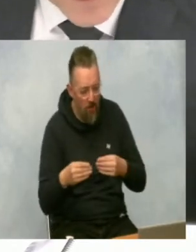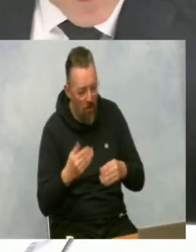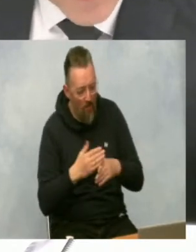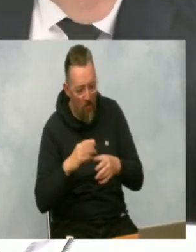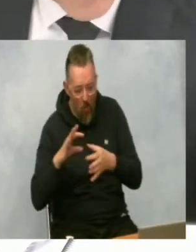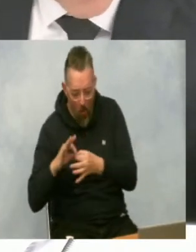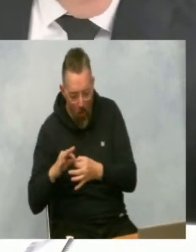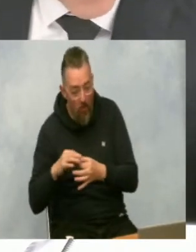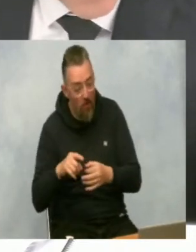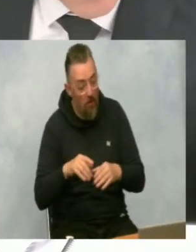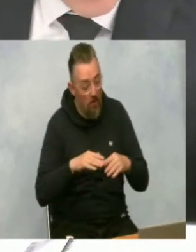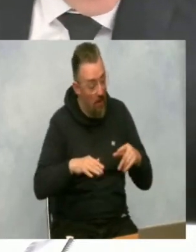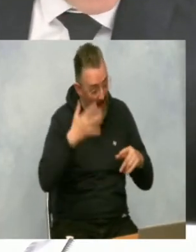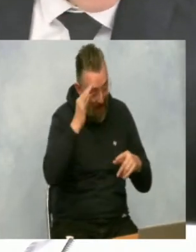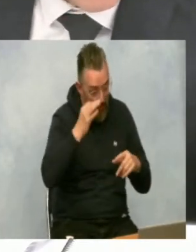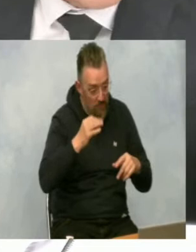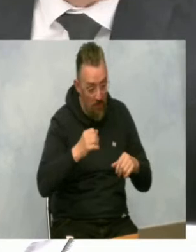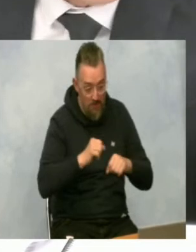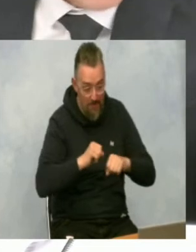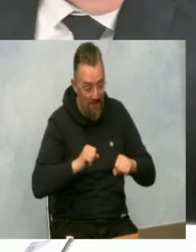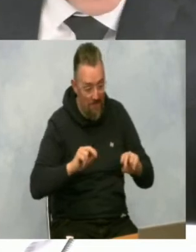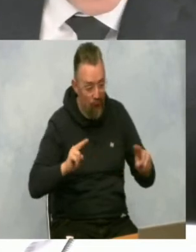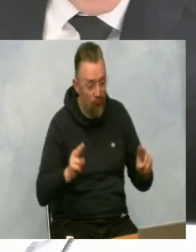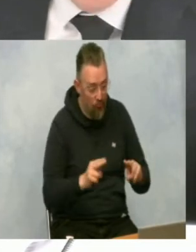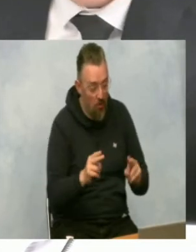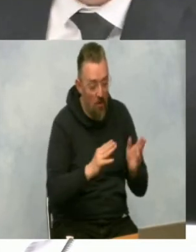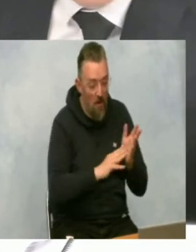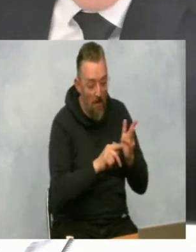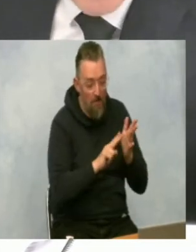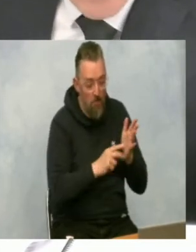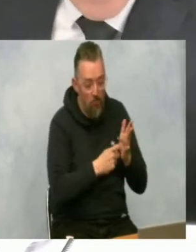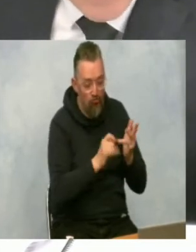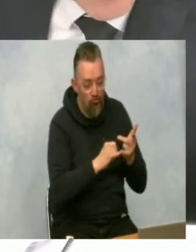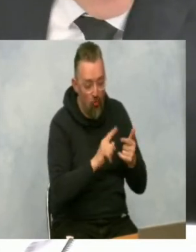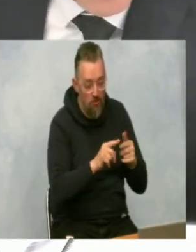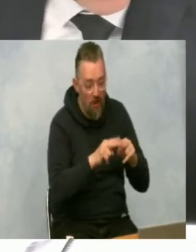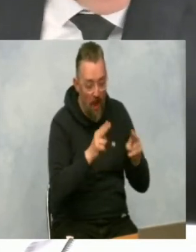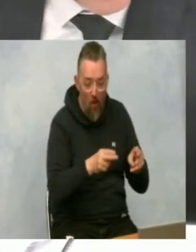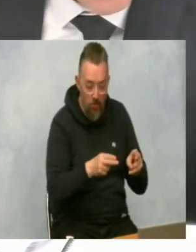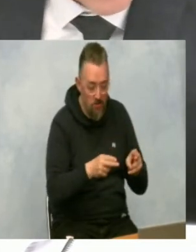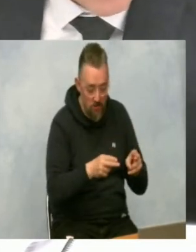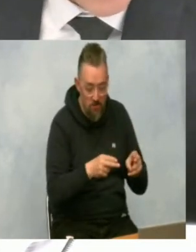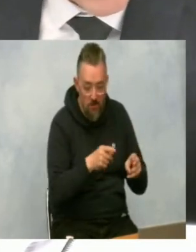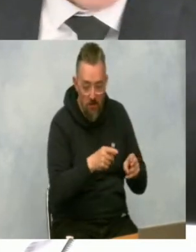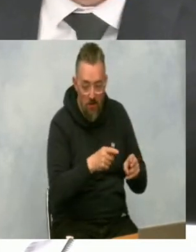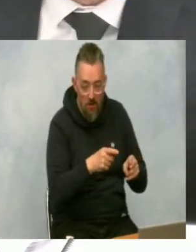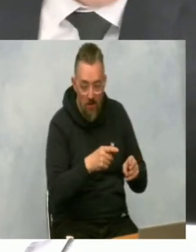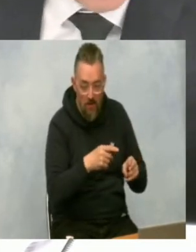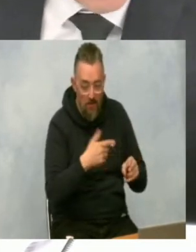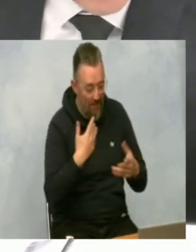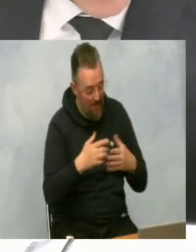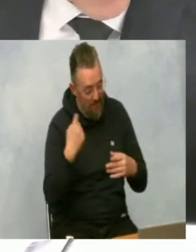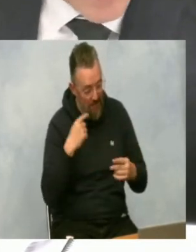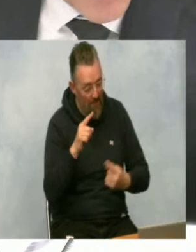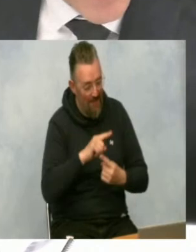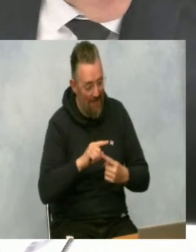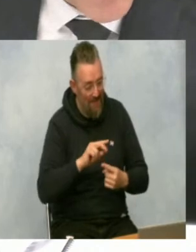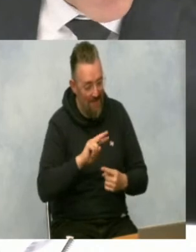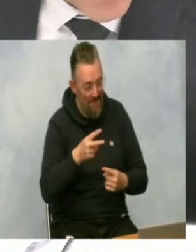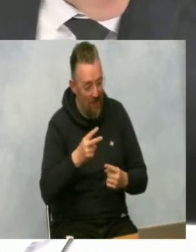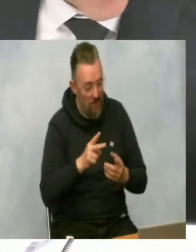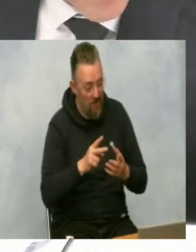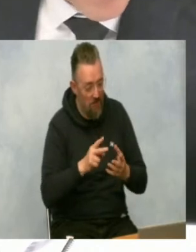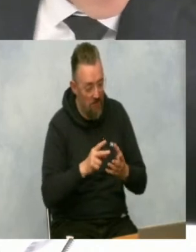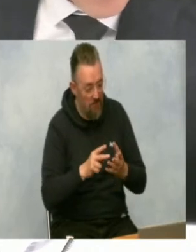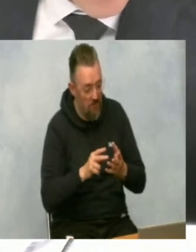council was reduced and the office at Montrose House was declared surplus at the Exec Committee at its meeting on the 2nd of March